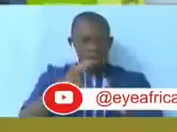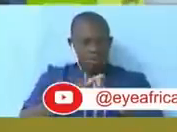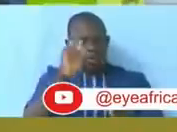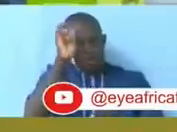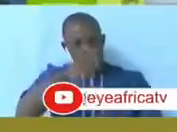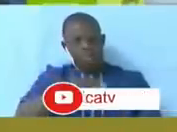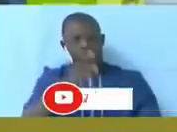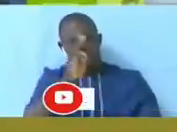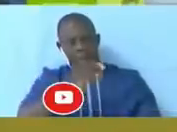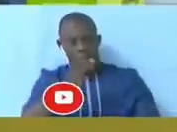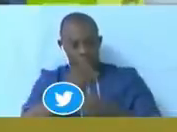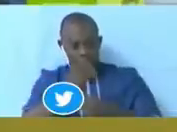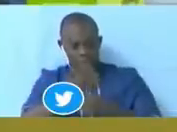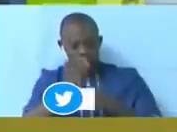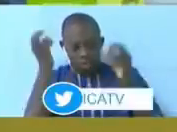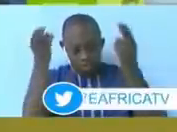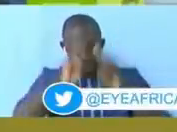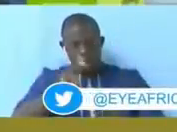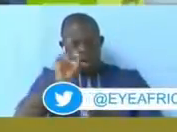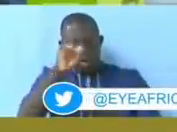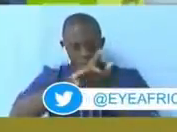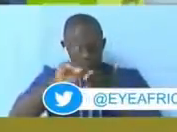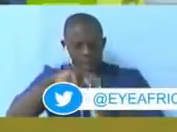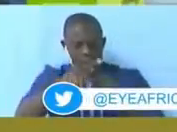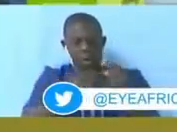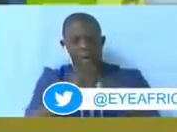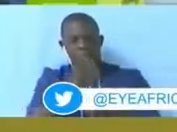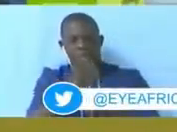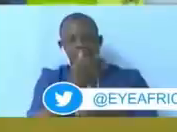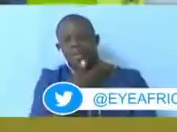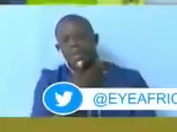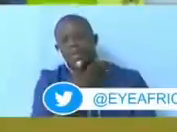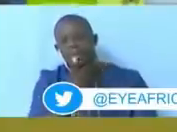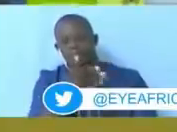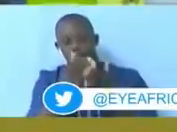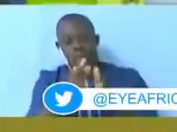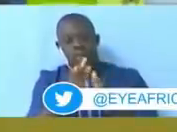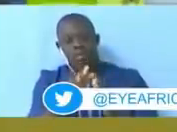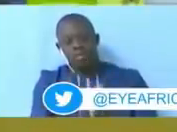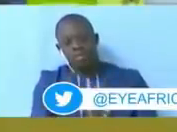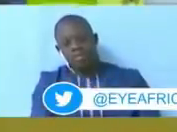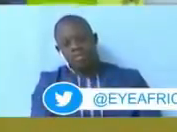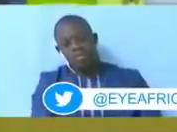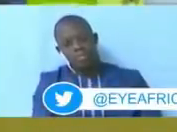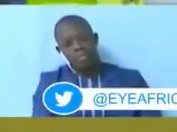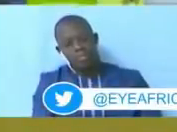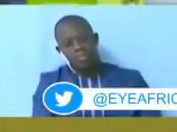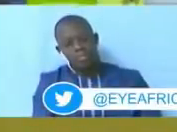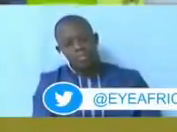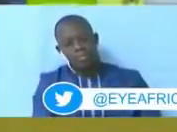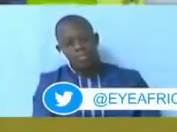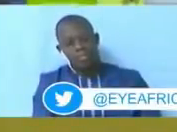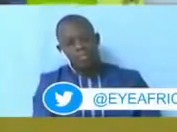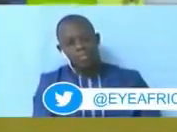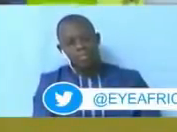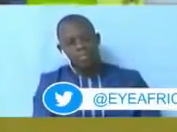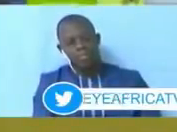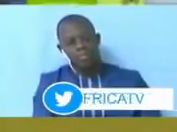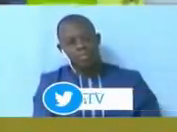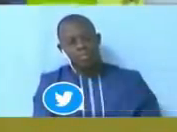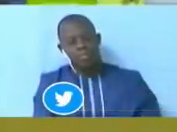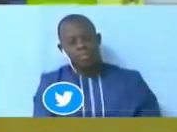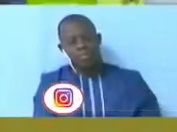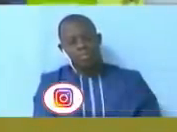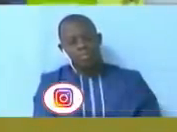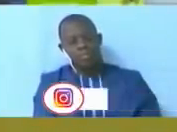Ferrekale, Yelua, Dada, Maya, Long, Oliver Kalakul, Sono, and the Round Sarto La Carola. That law had not been